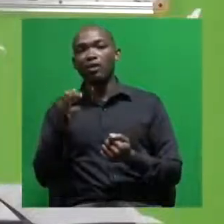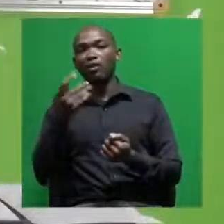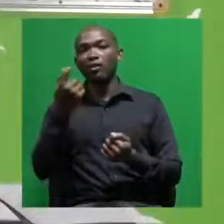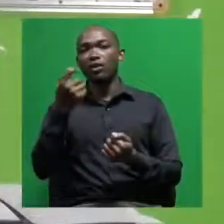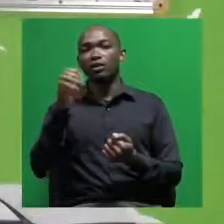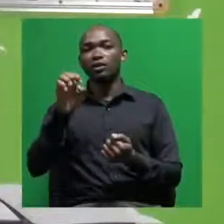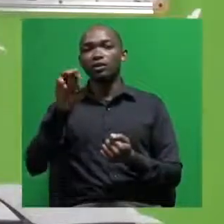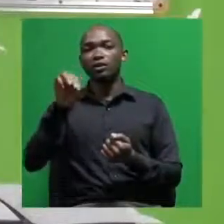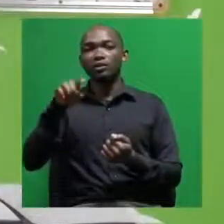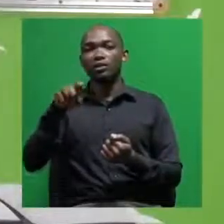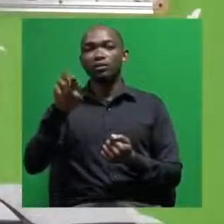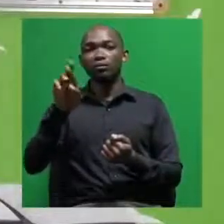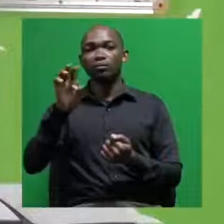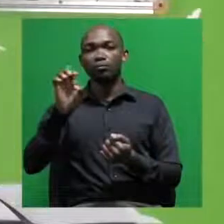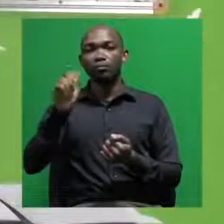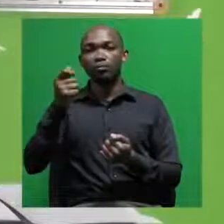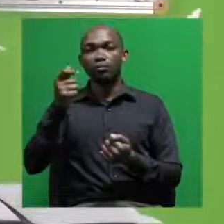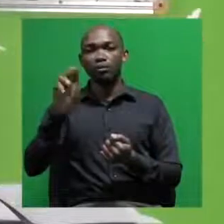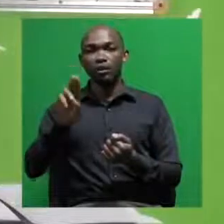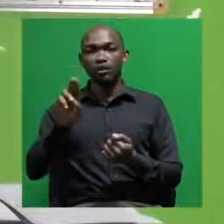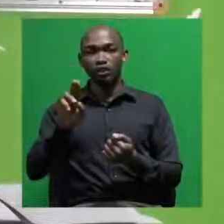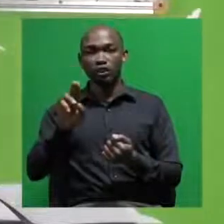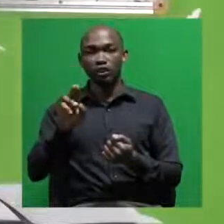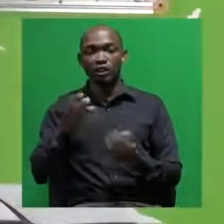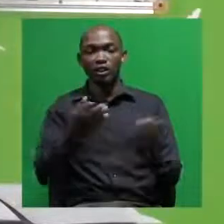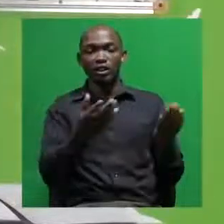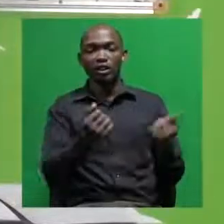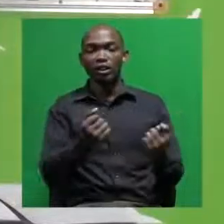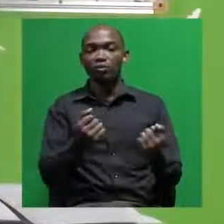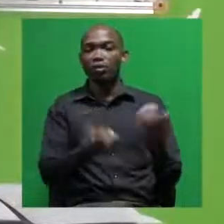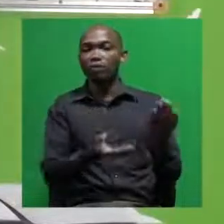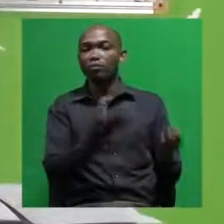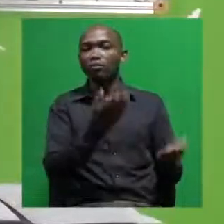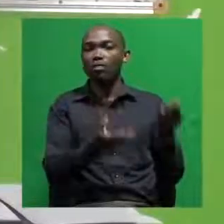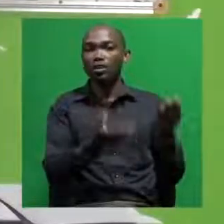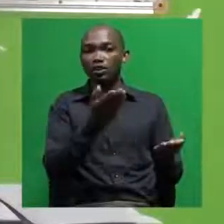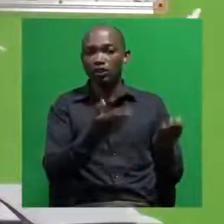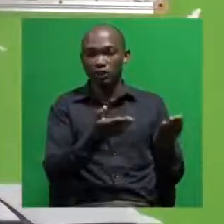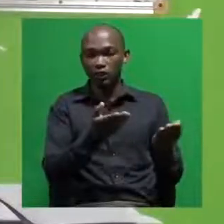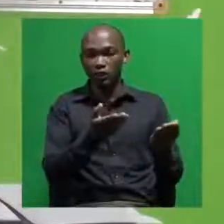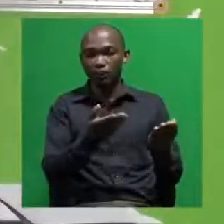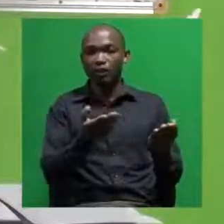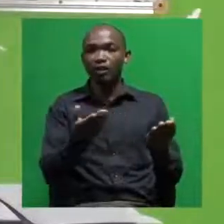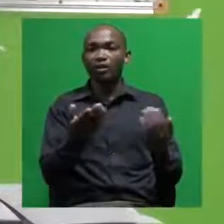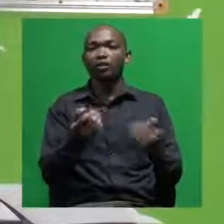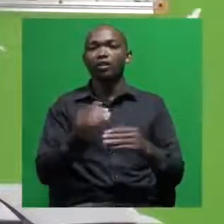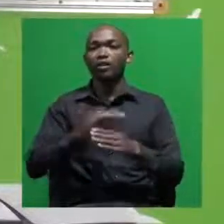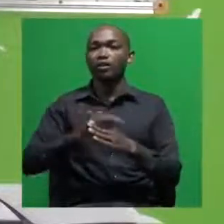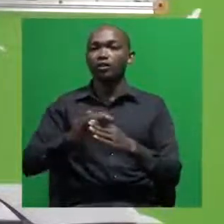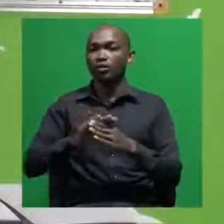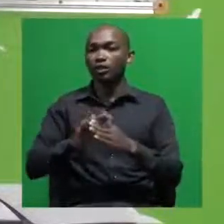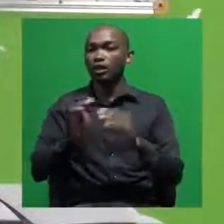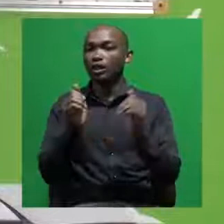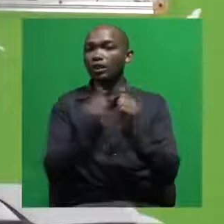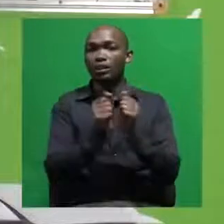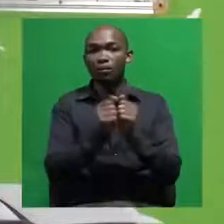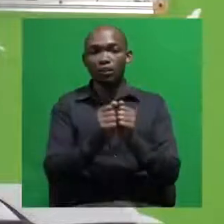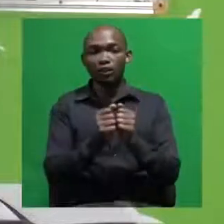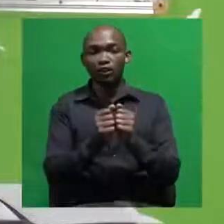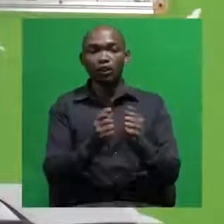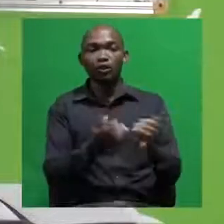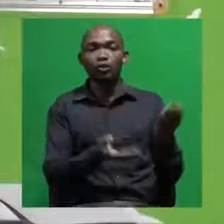the instrument that is used to measure the temperature. So by starting with